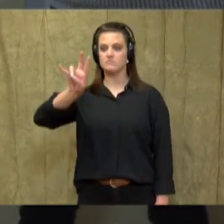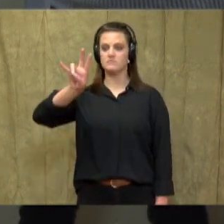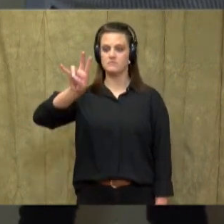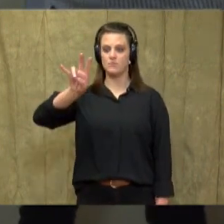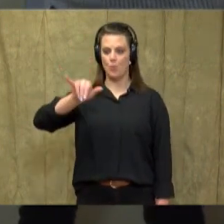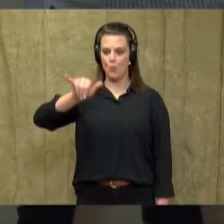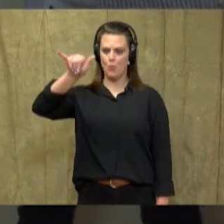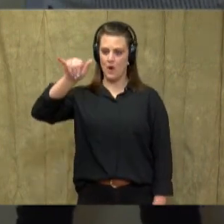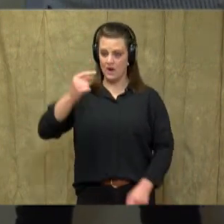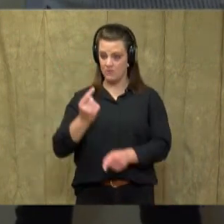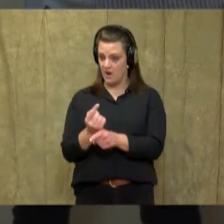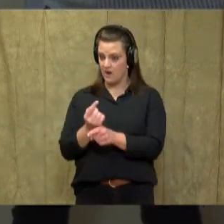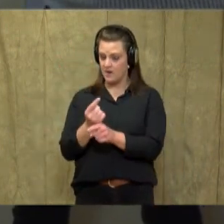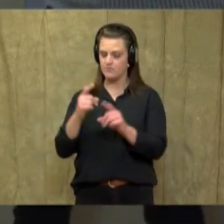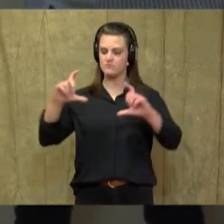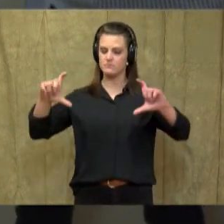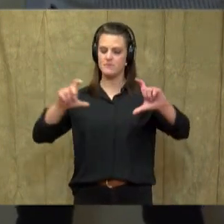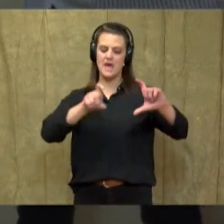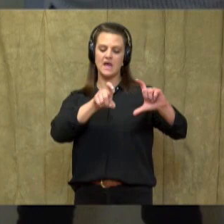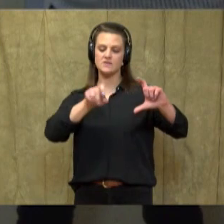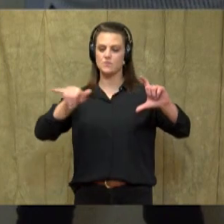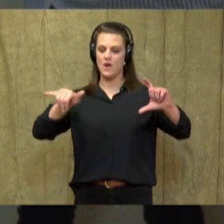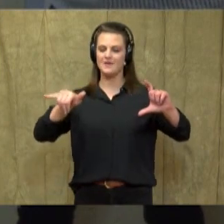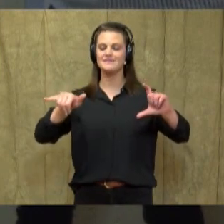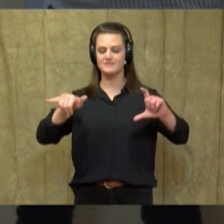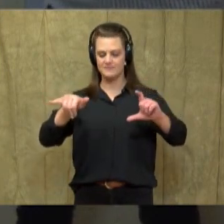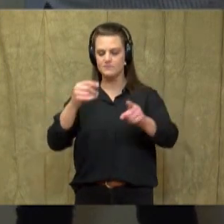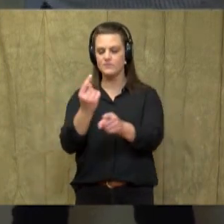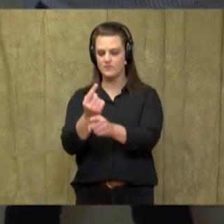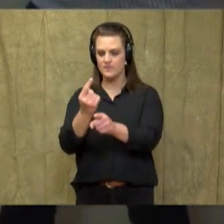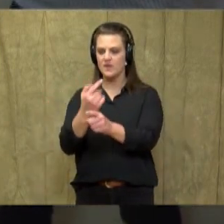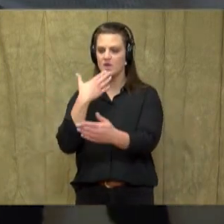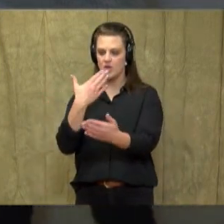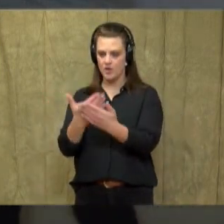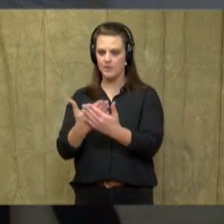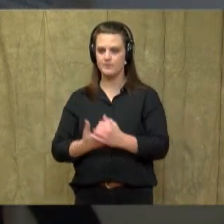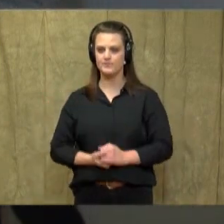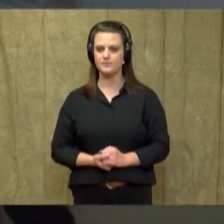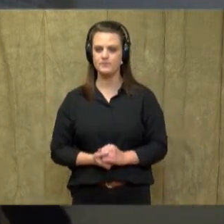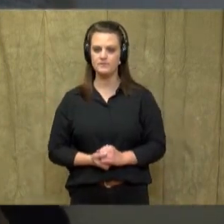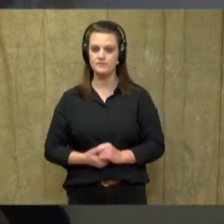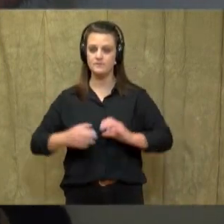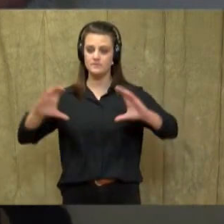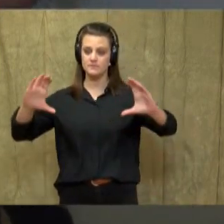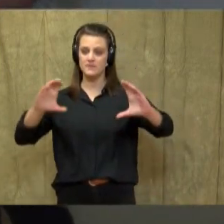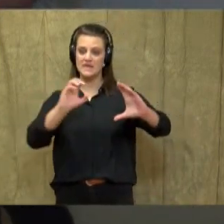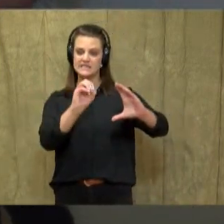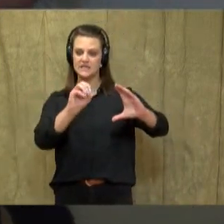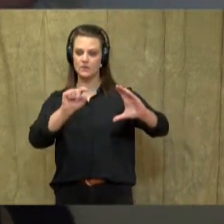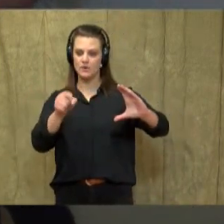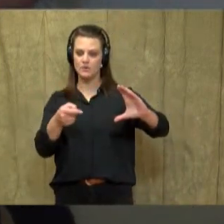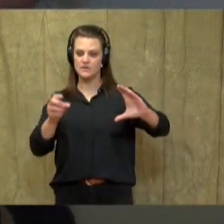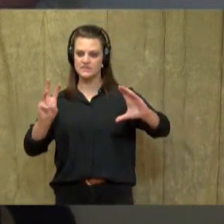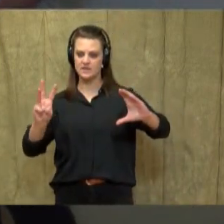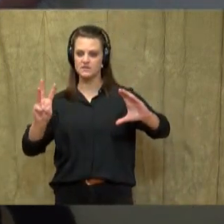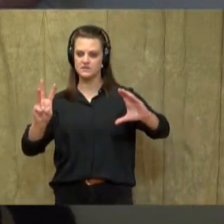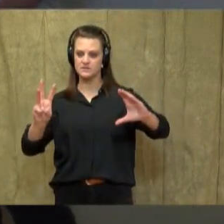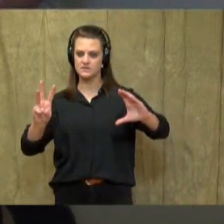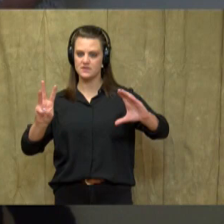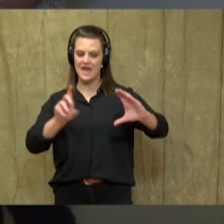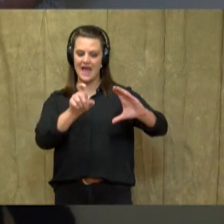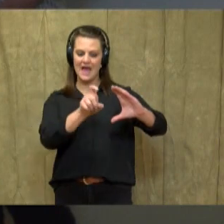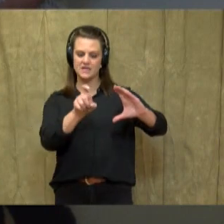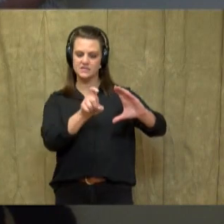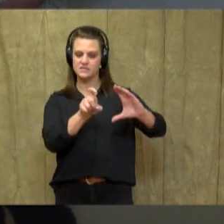coordinate? If you did, you're on the right track. And for this one, did you put that 0 was the